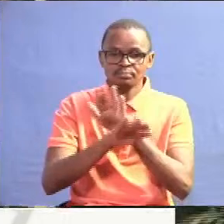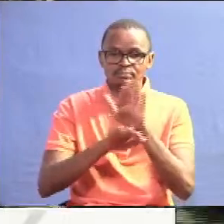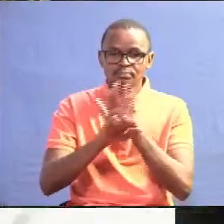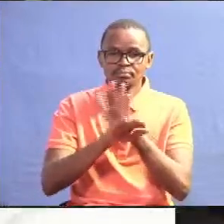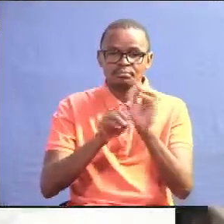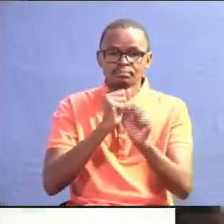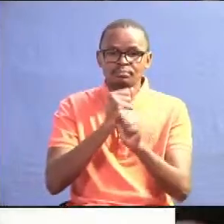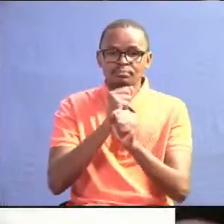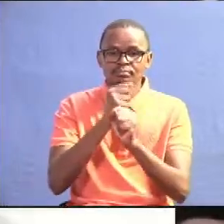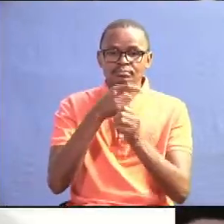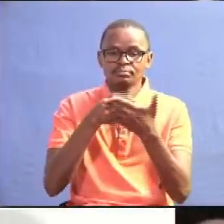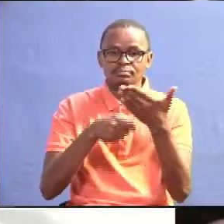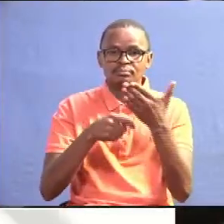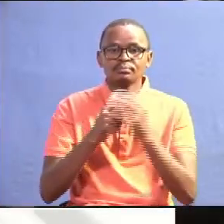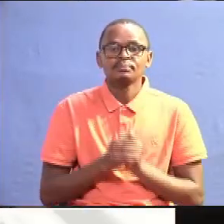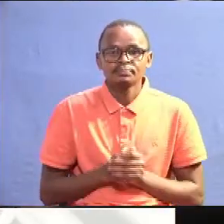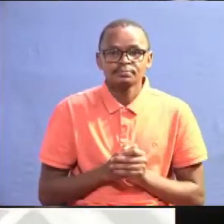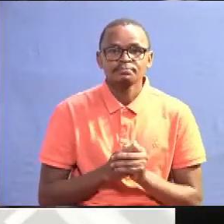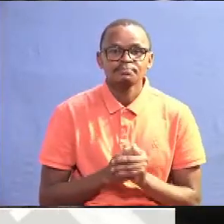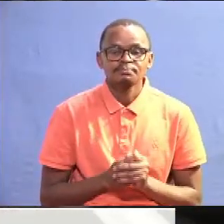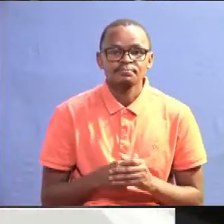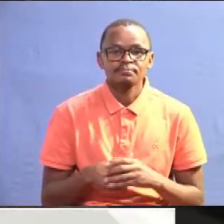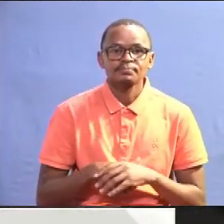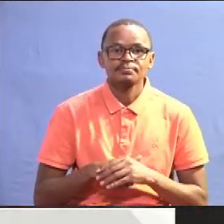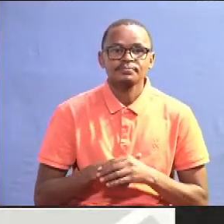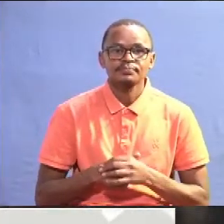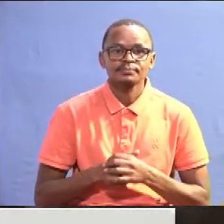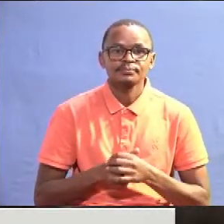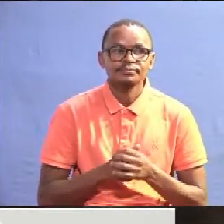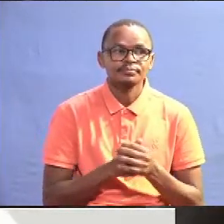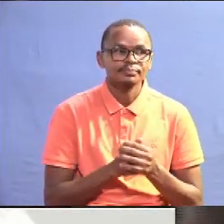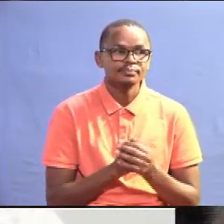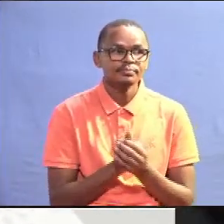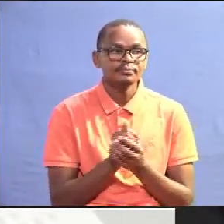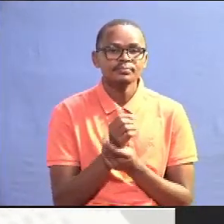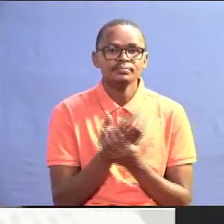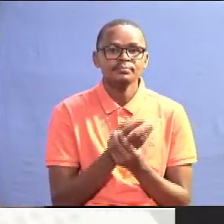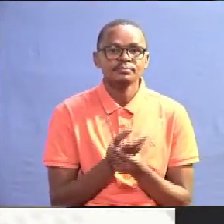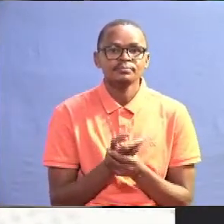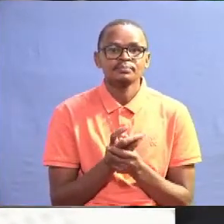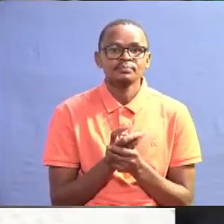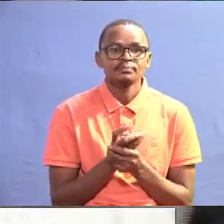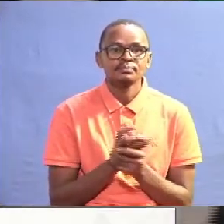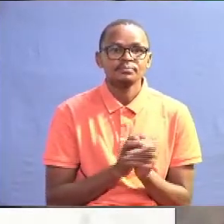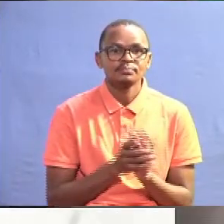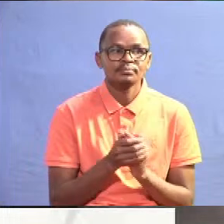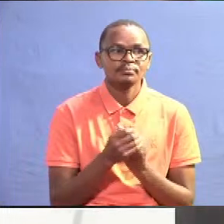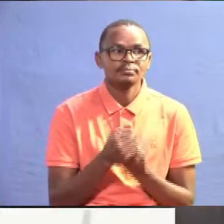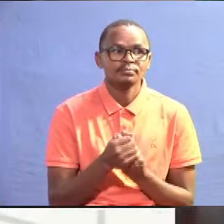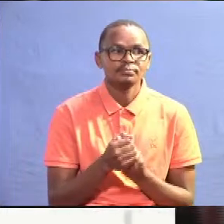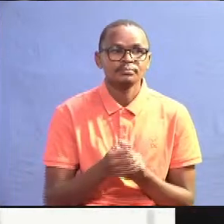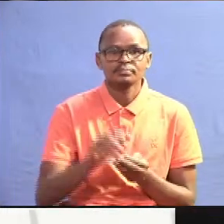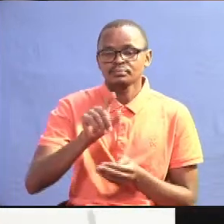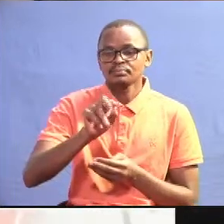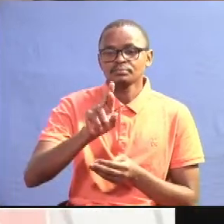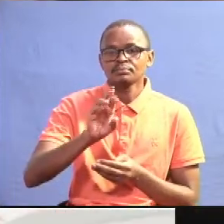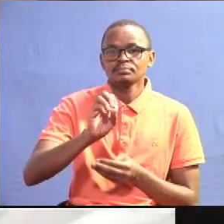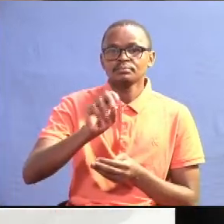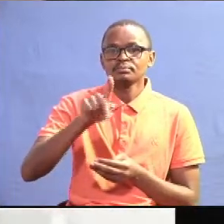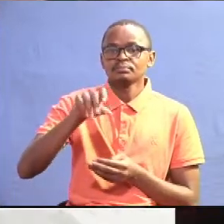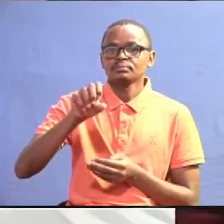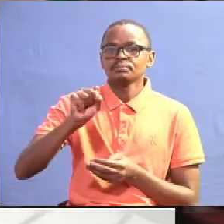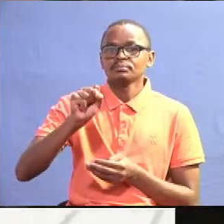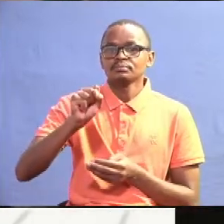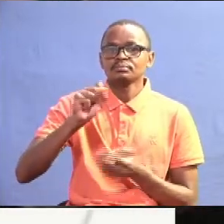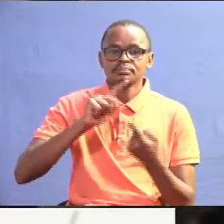operational costs. And I will send troops to the southern border to